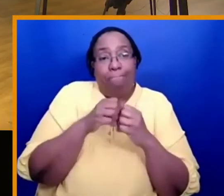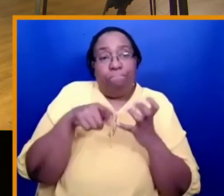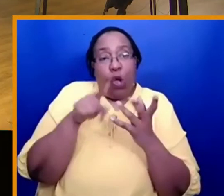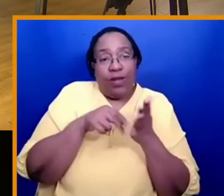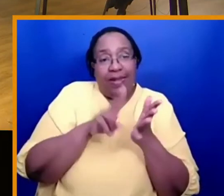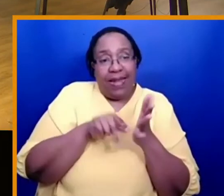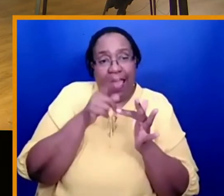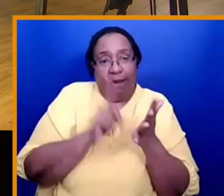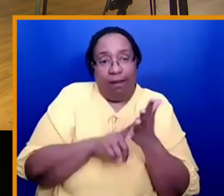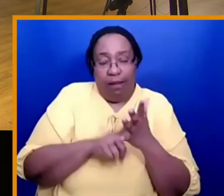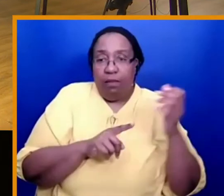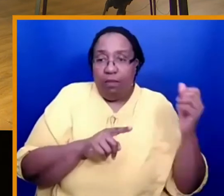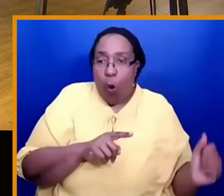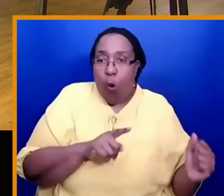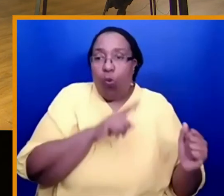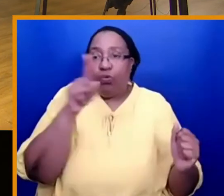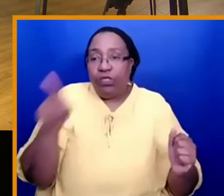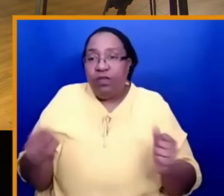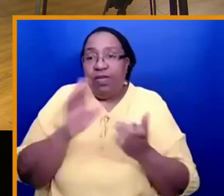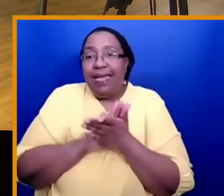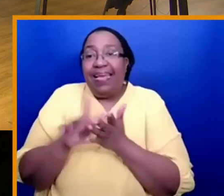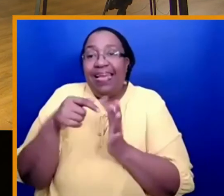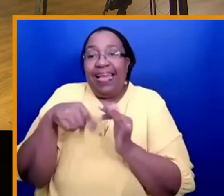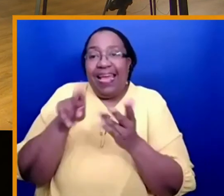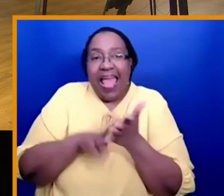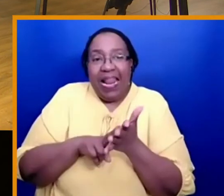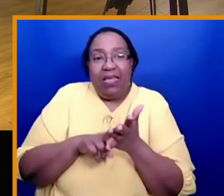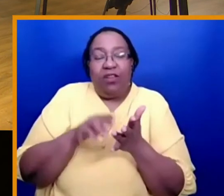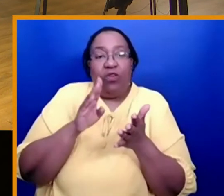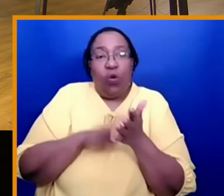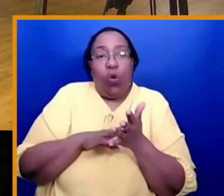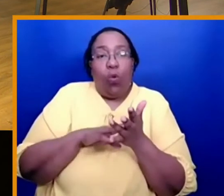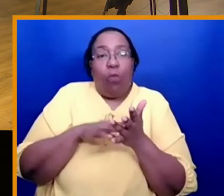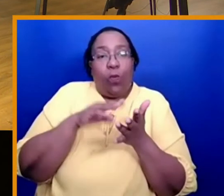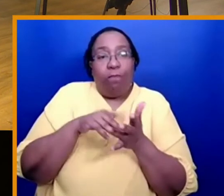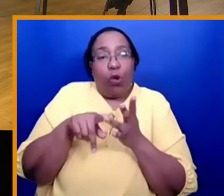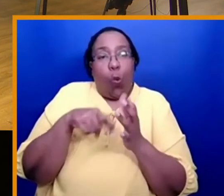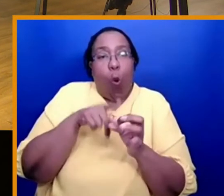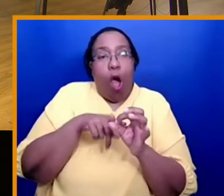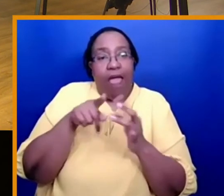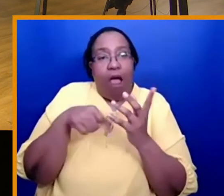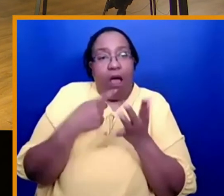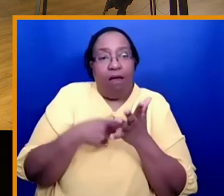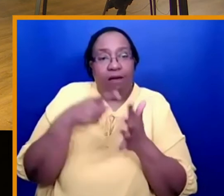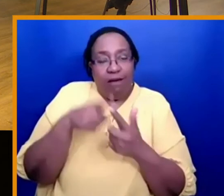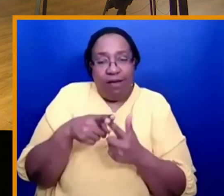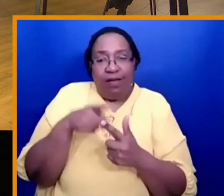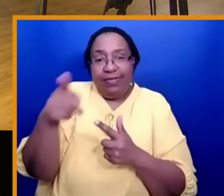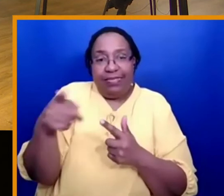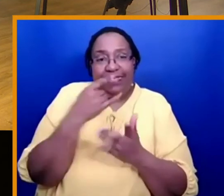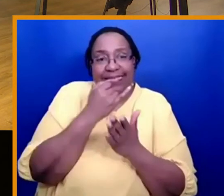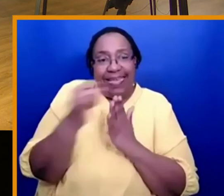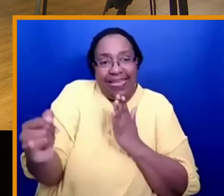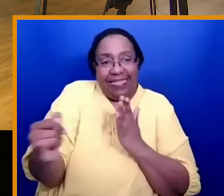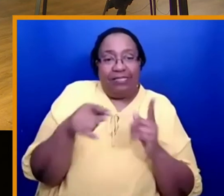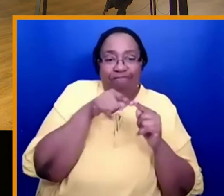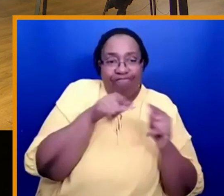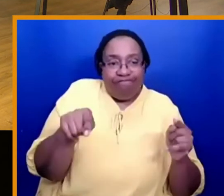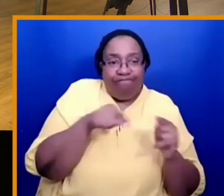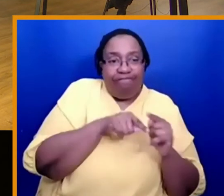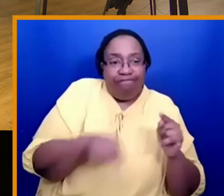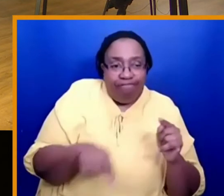from Elmbridge. And Helen is speaking against lines 23 to 28 and 32 to 38 and 41